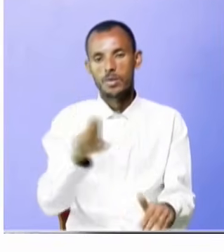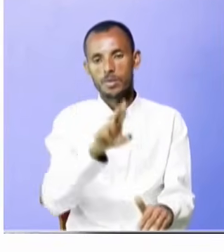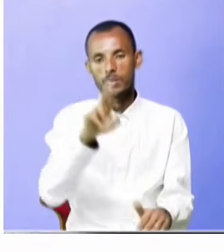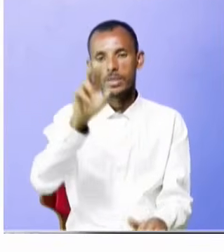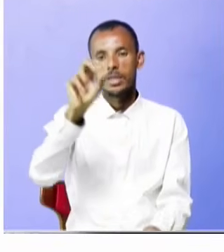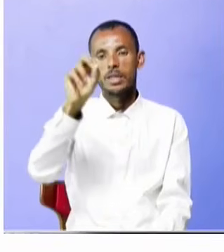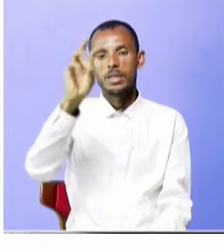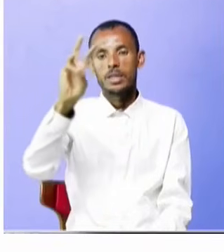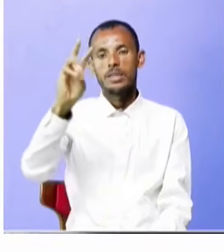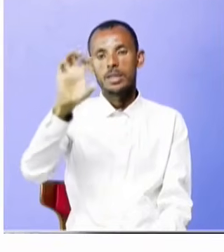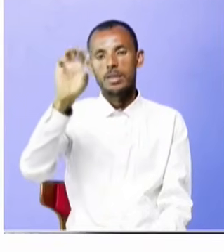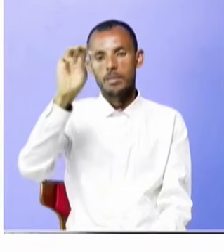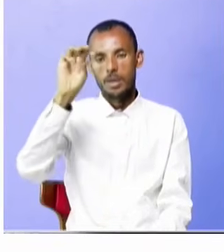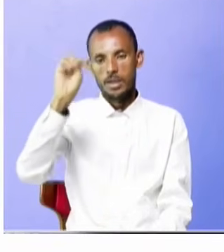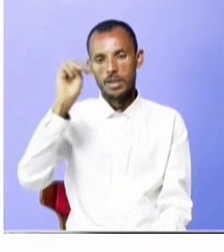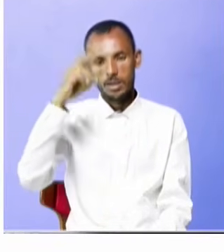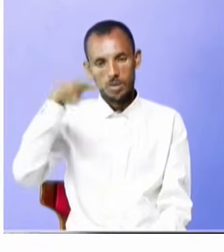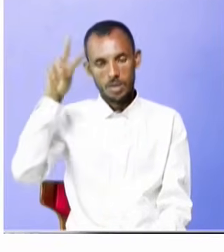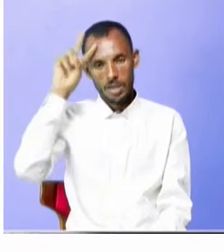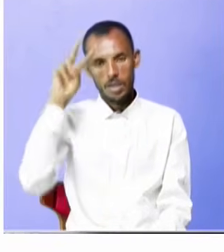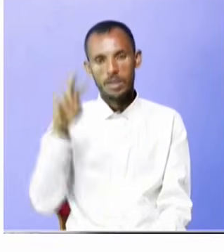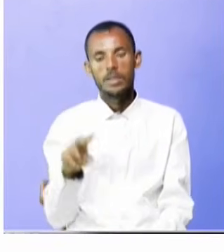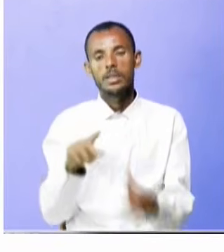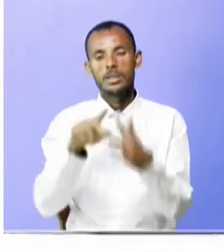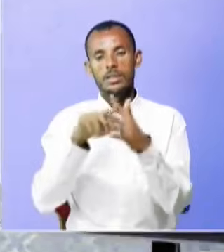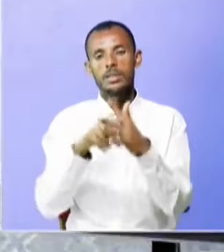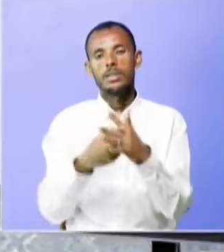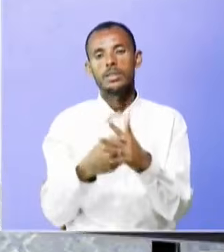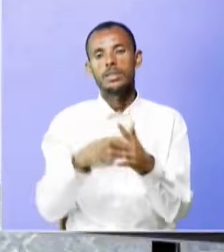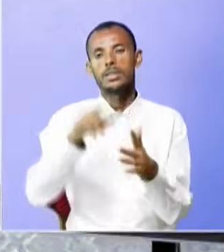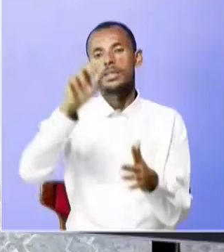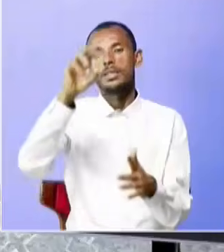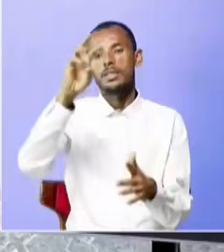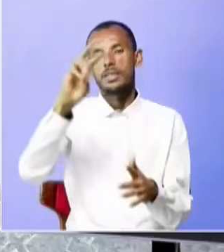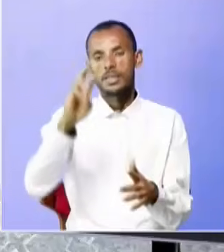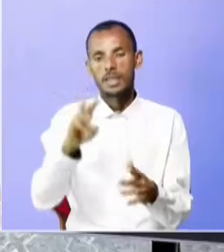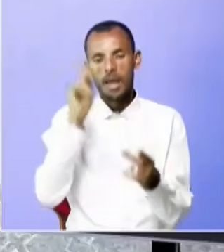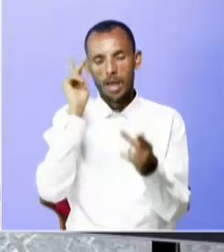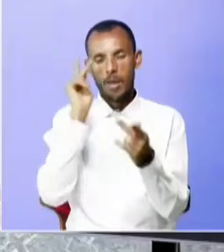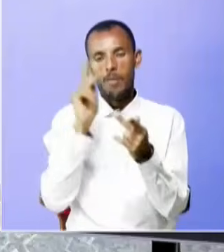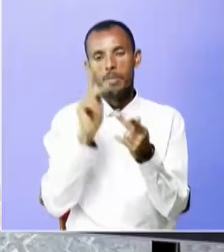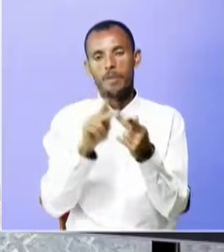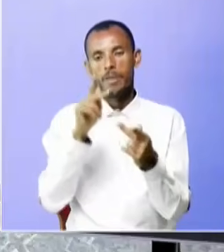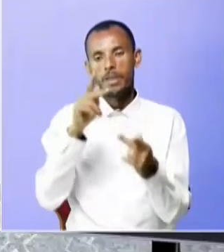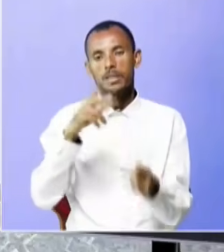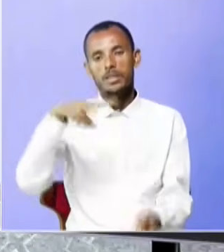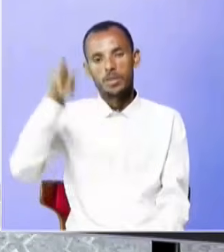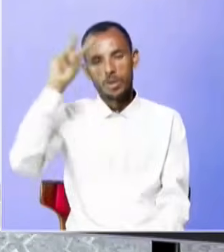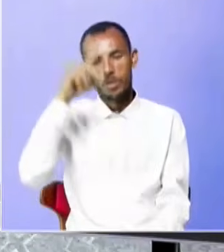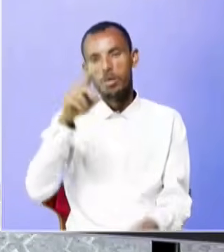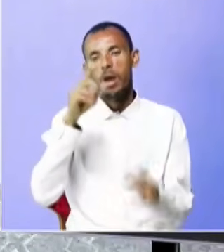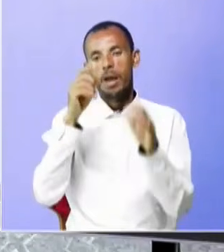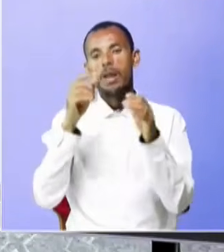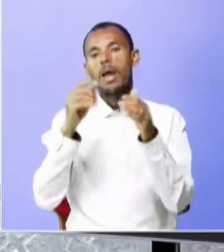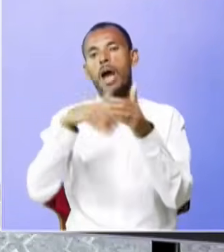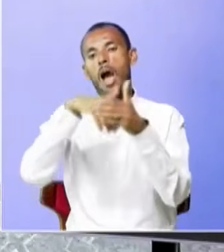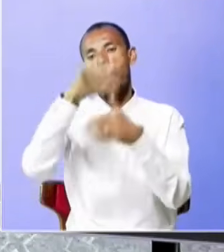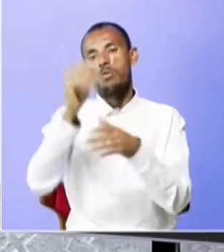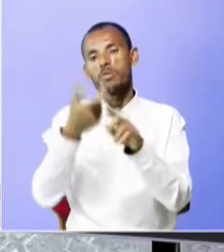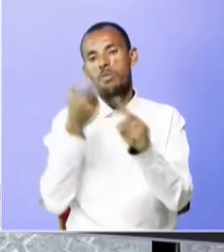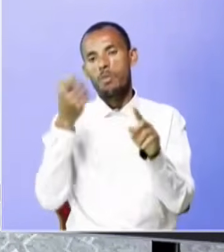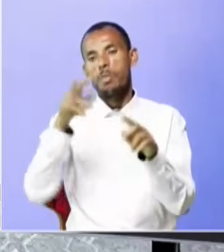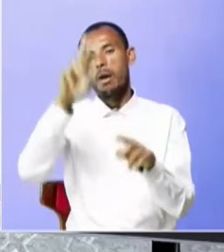36 centimeter square. Since 36 is a perfect square, you can take it out as